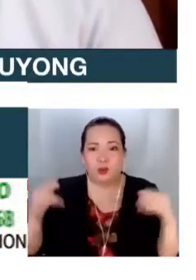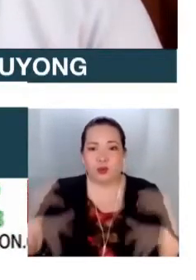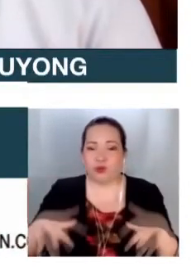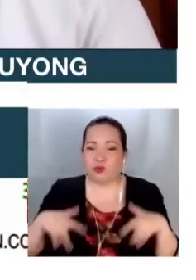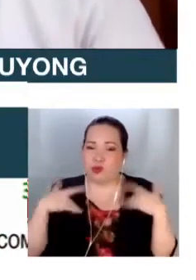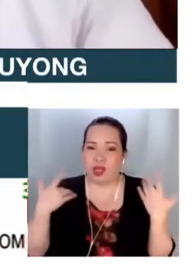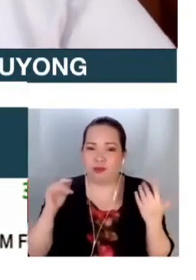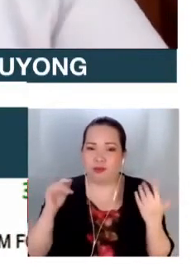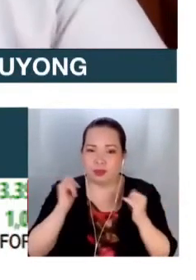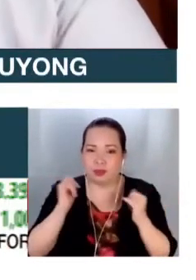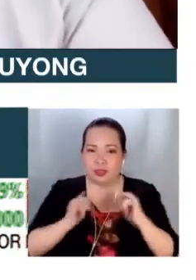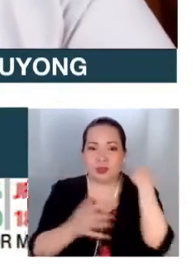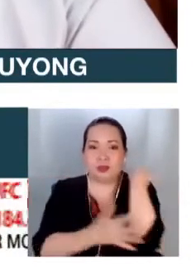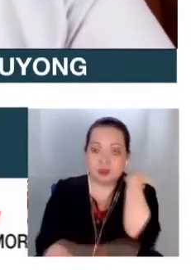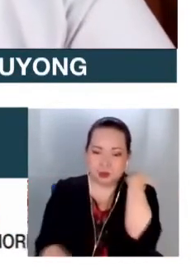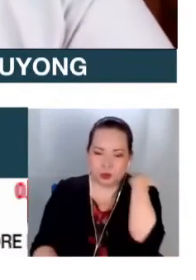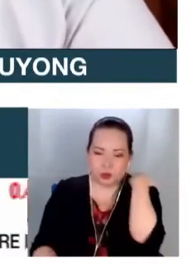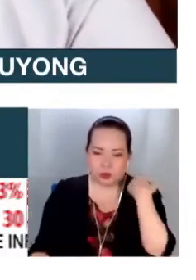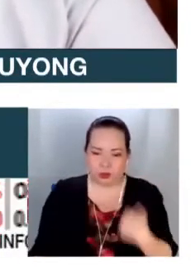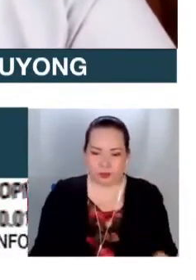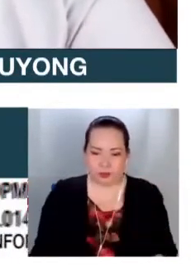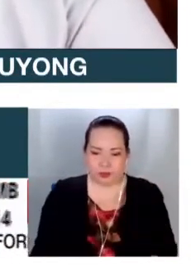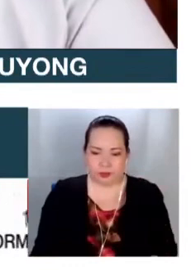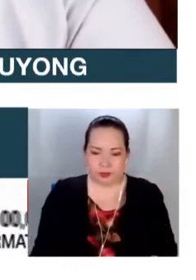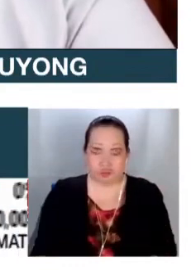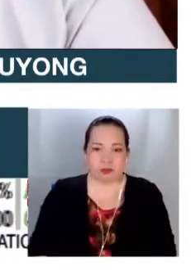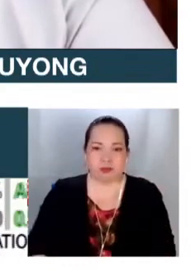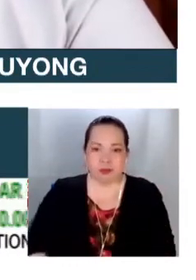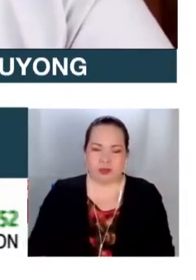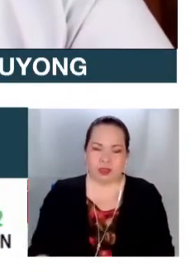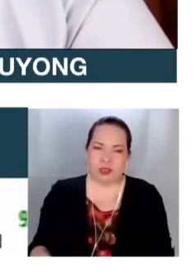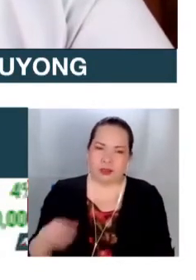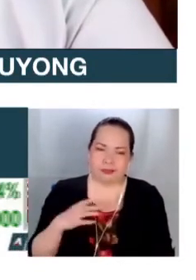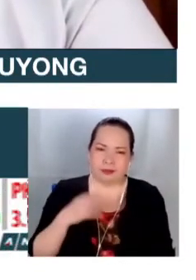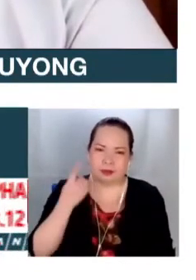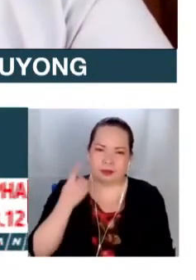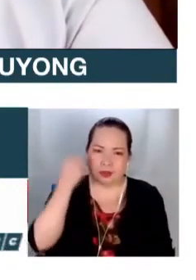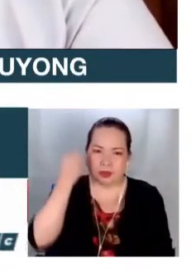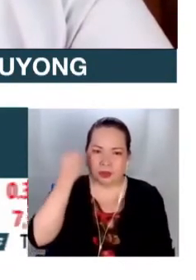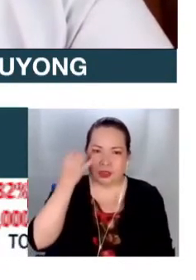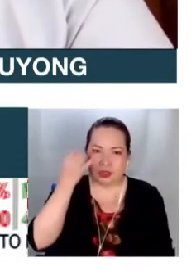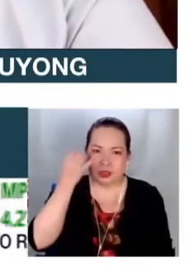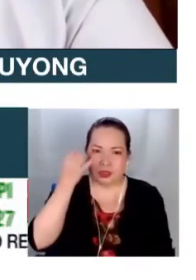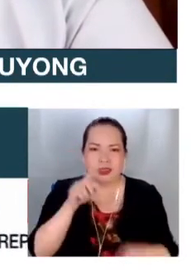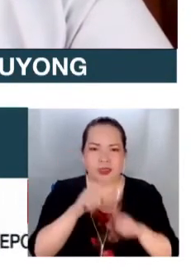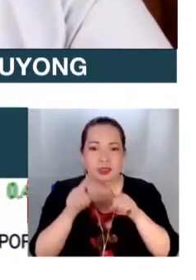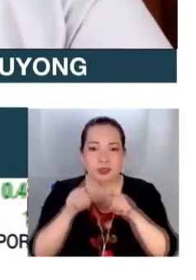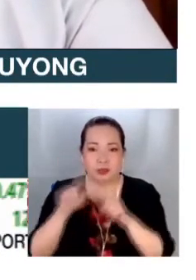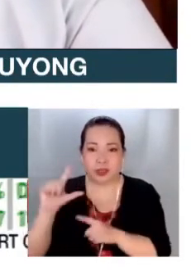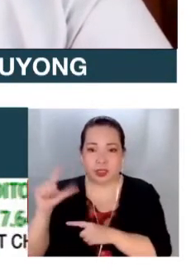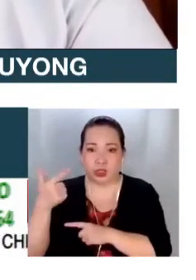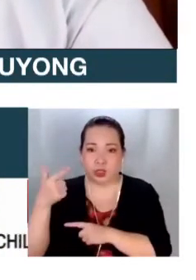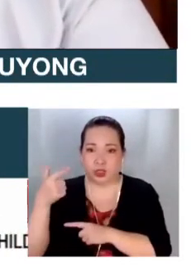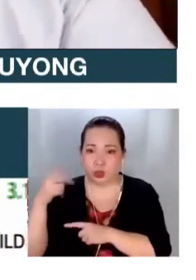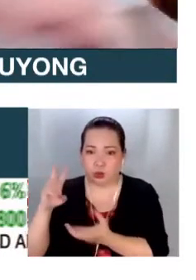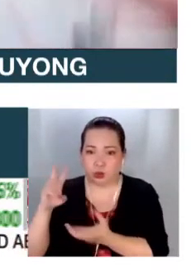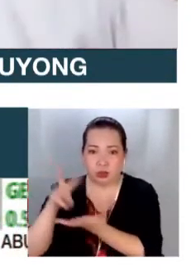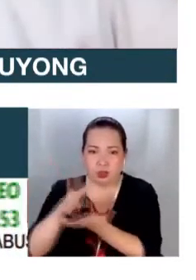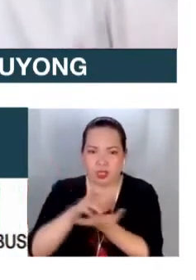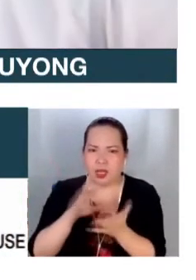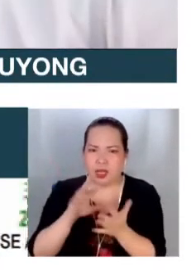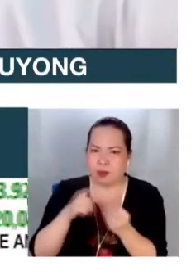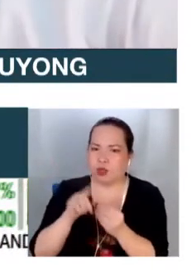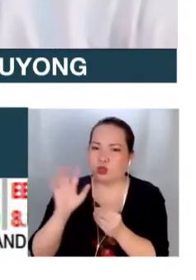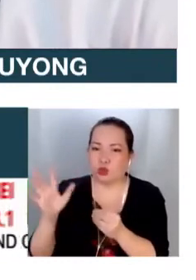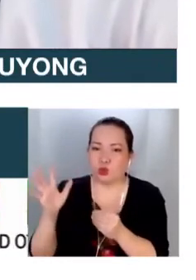take a moment now, Undersecretary, to take a closer look at some of the LGUs and how they're faring. According to your